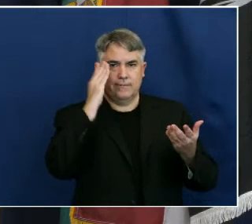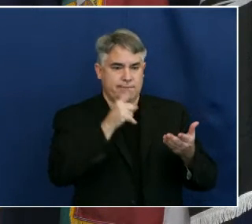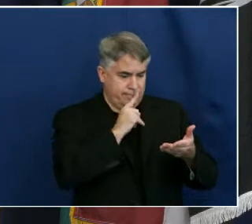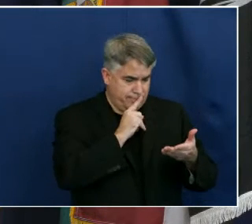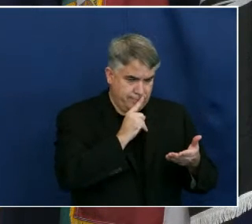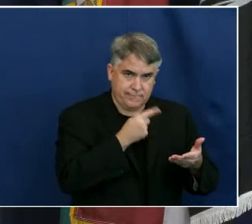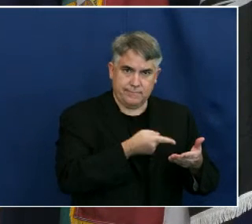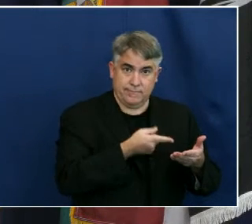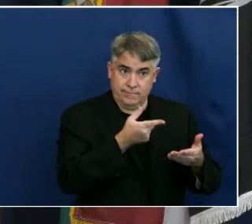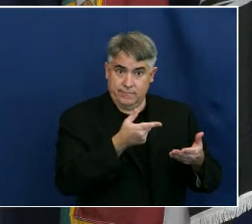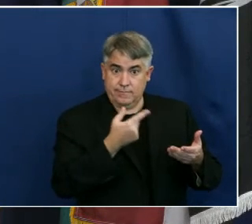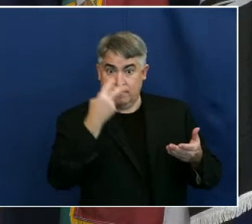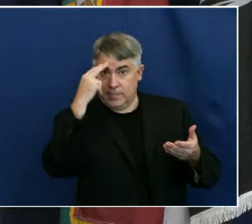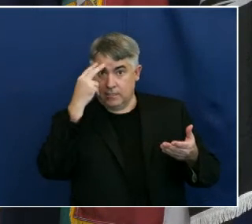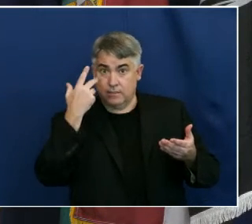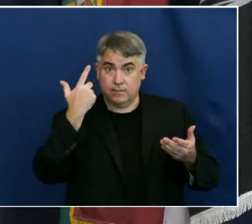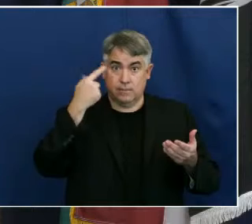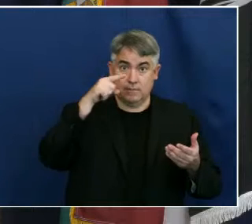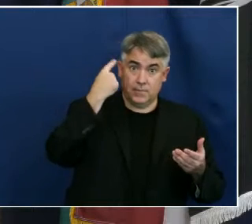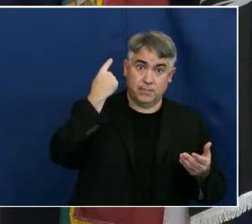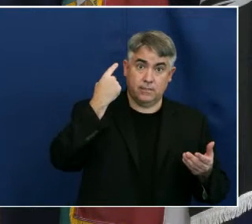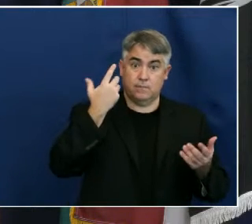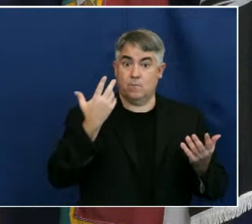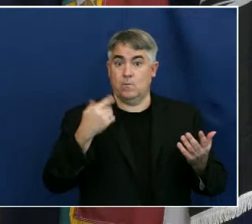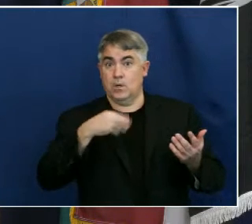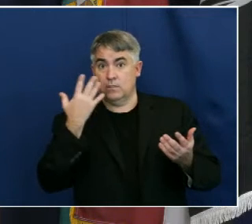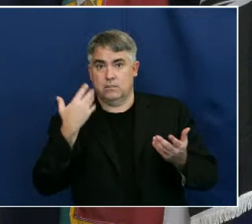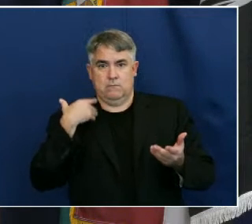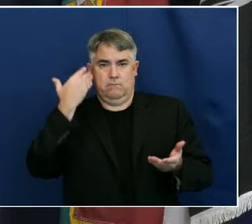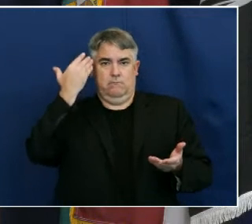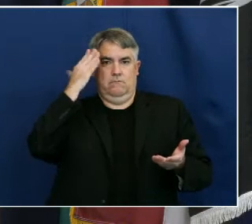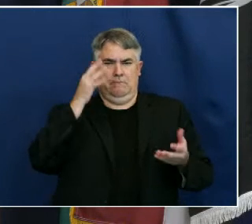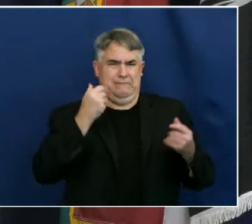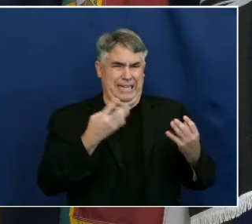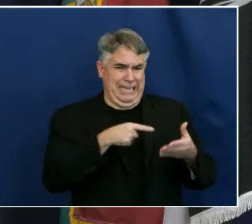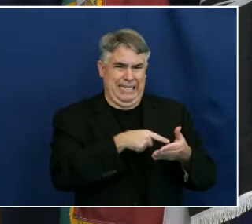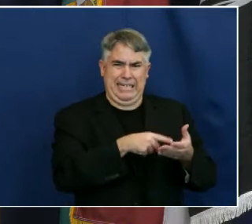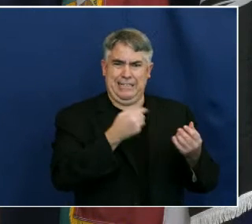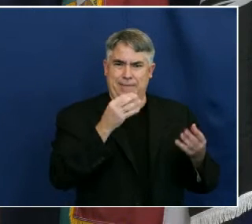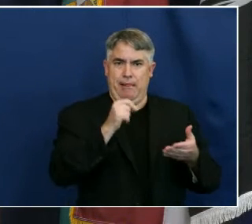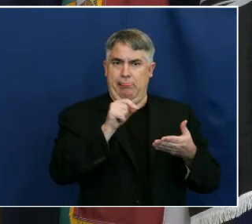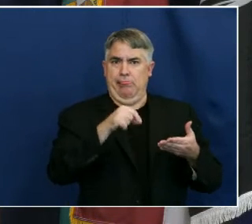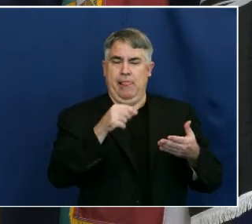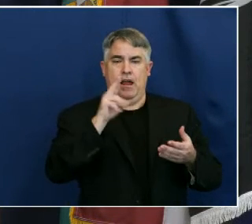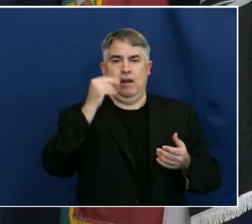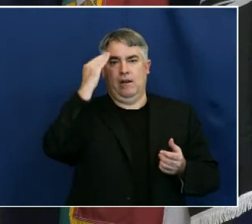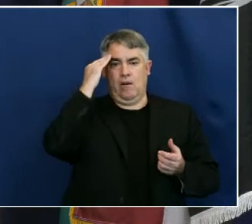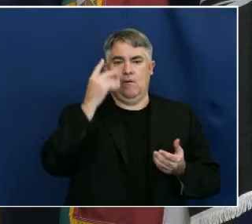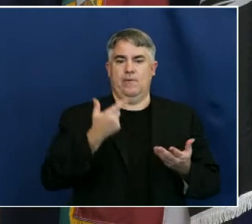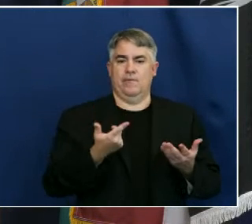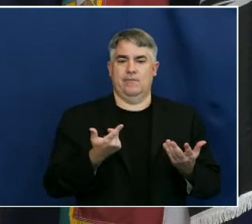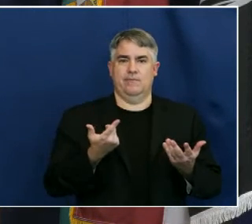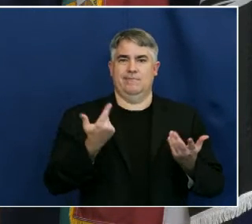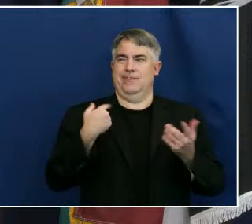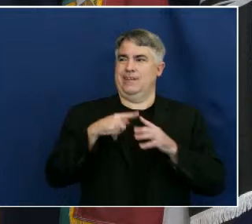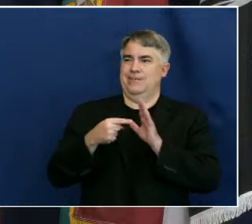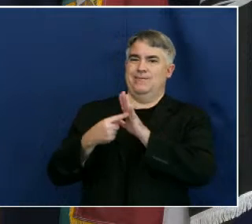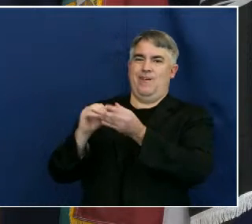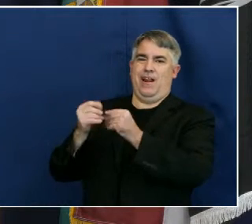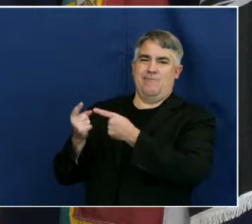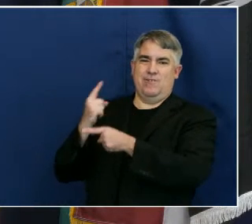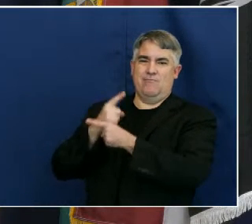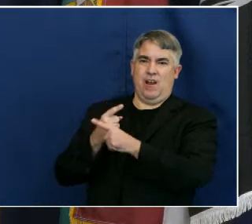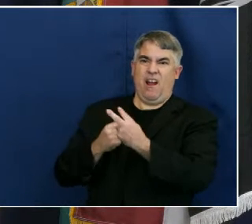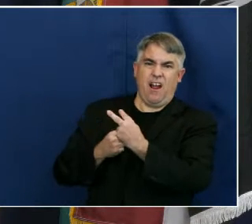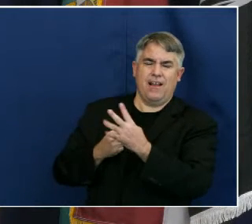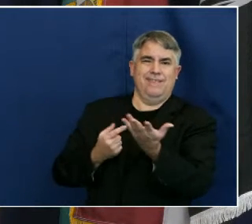in other counties and other places, and everywhere is having similar struggles. And so we're working really hard and intentionally to try and address these